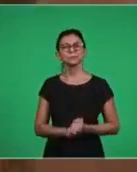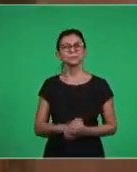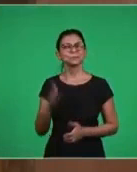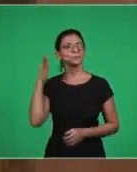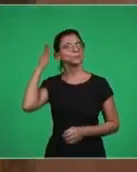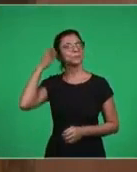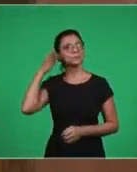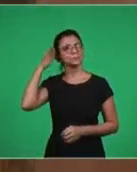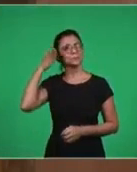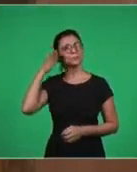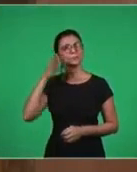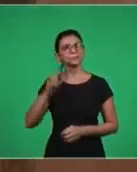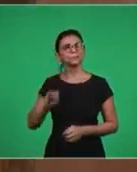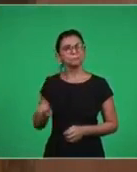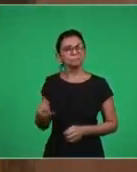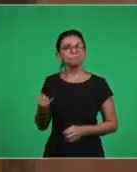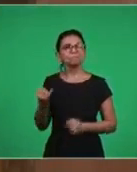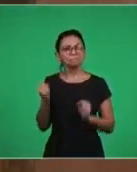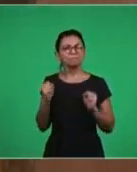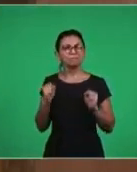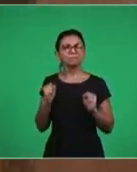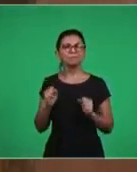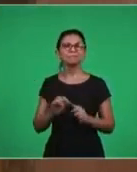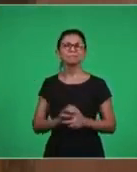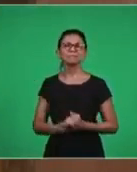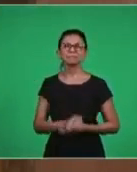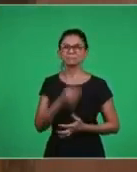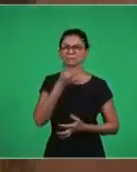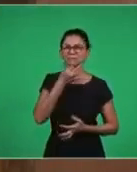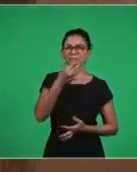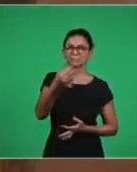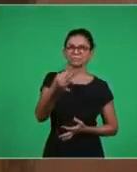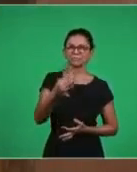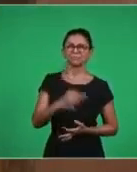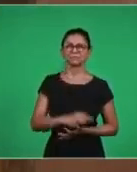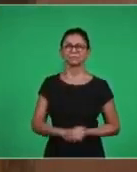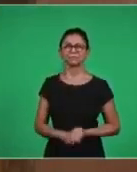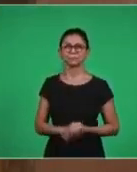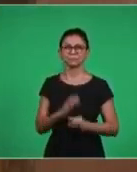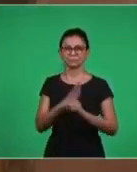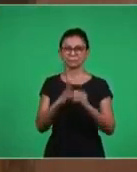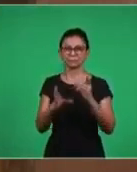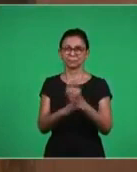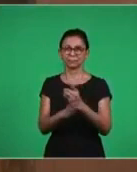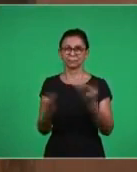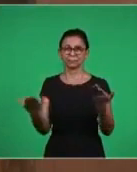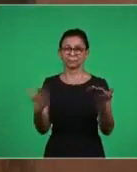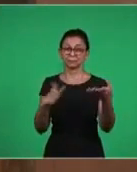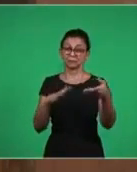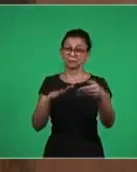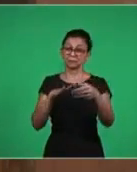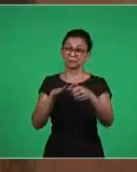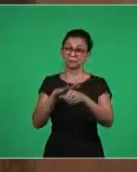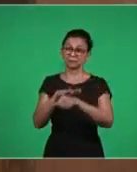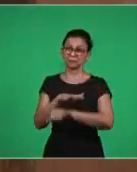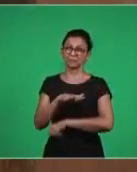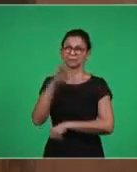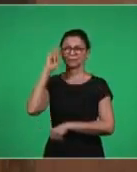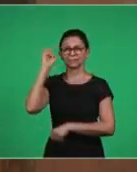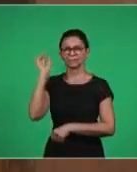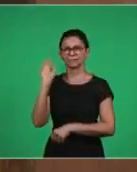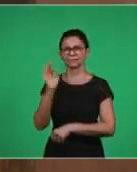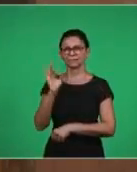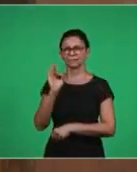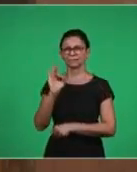many or invited everyone. So the brethren can take advantage of this as a suggestion for the service tonight, that the